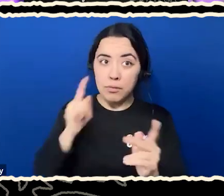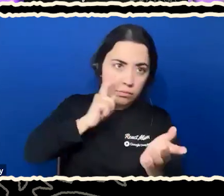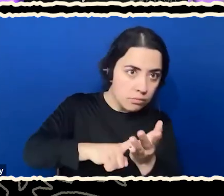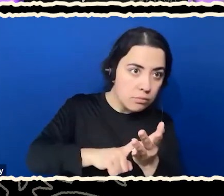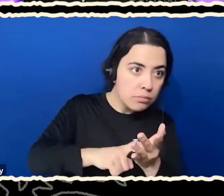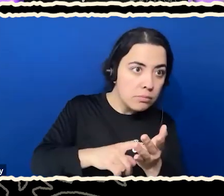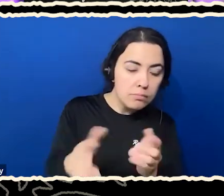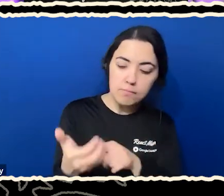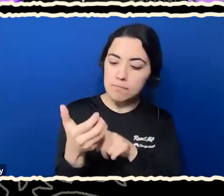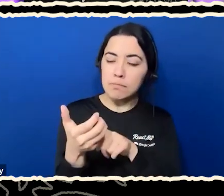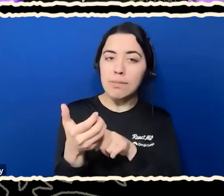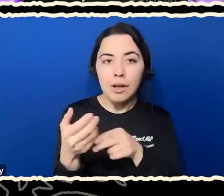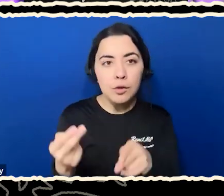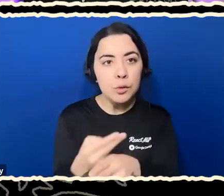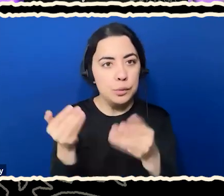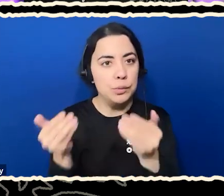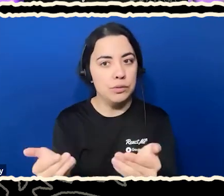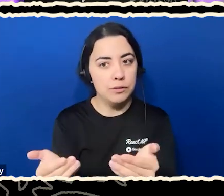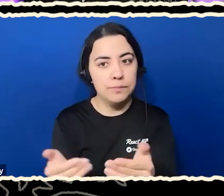and use?